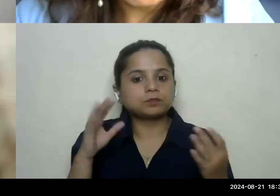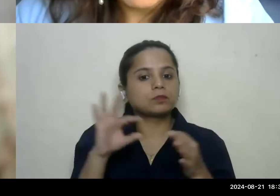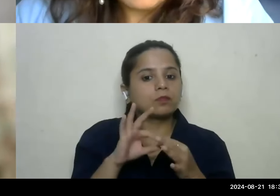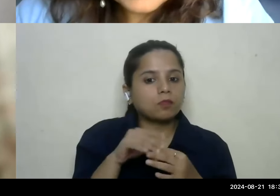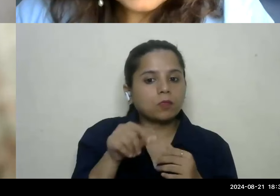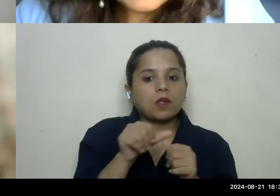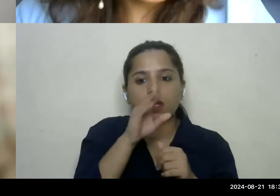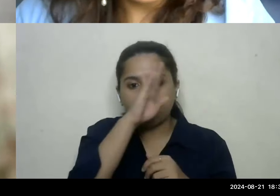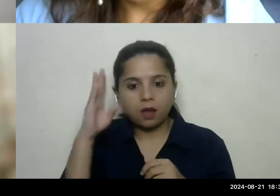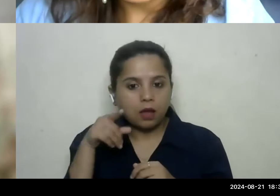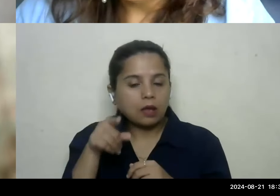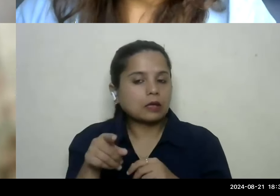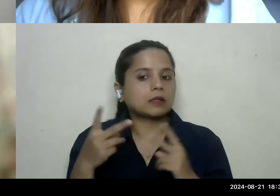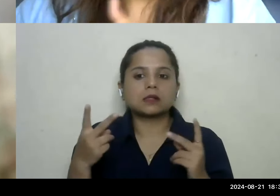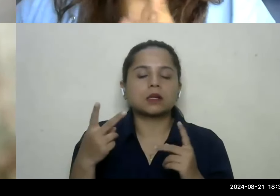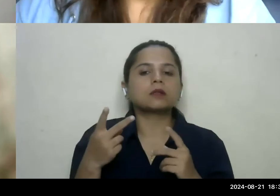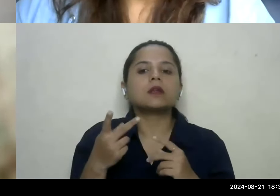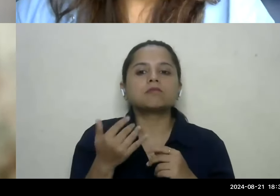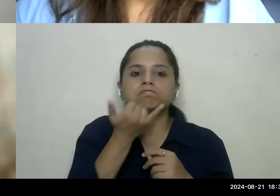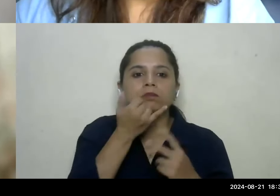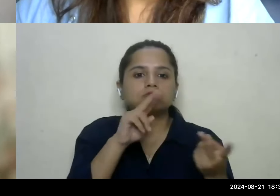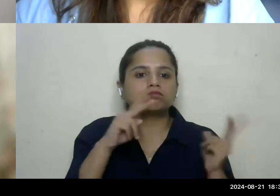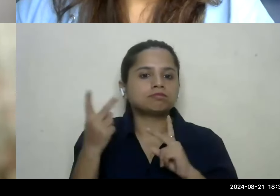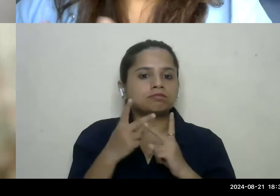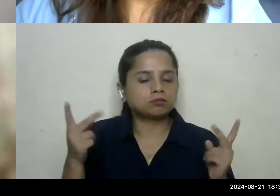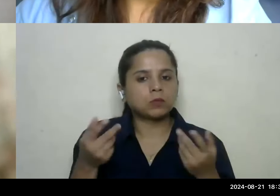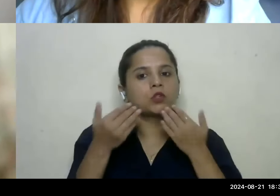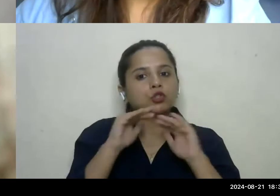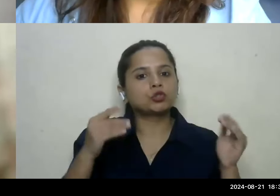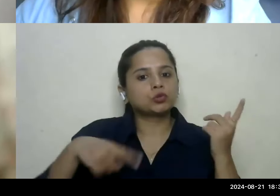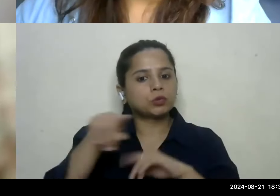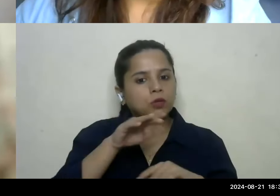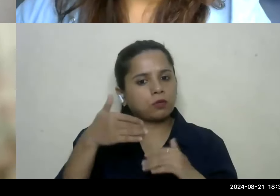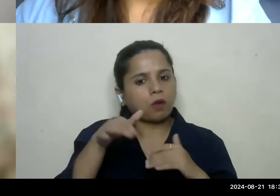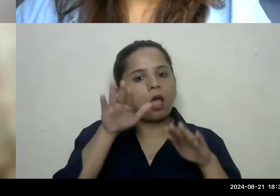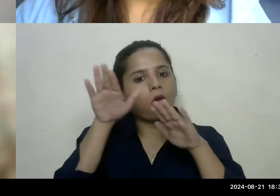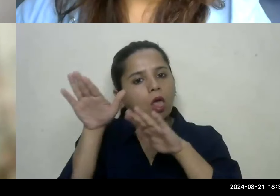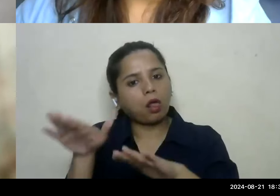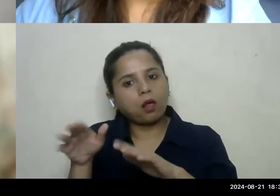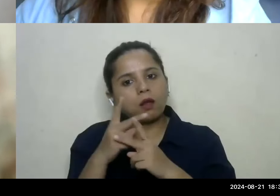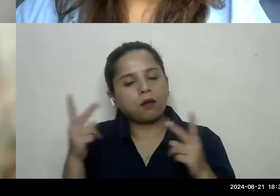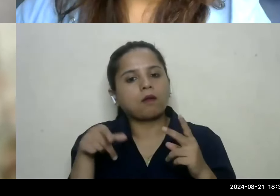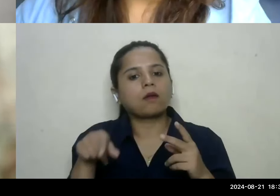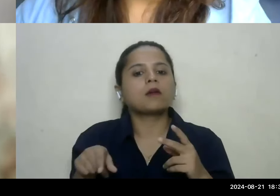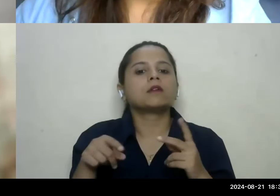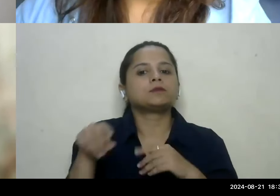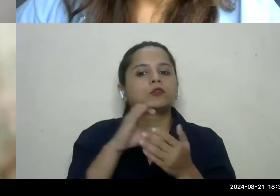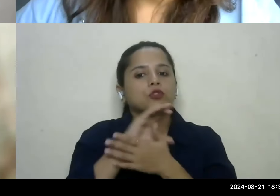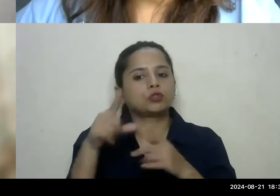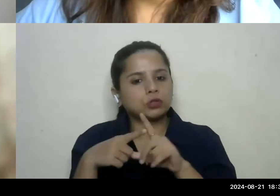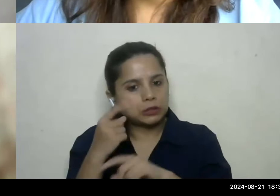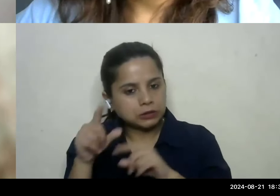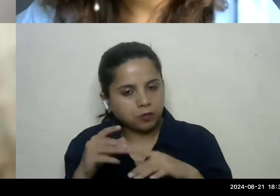academic misconduct. That's a big one. That children will become very reliant on GPT or